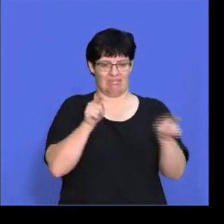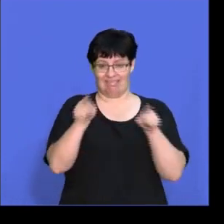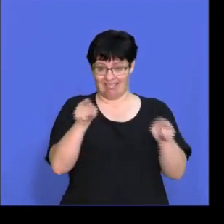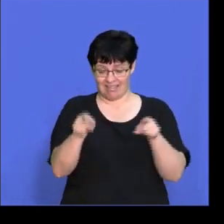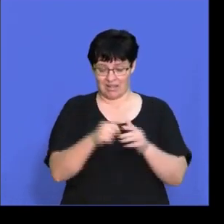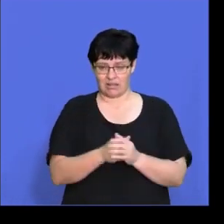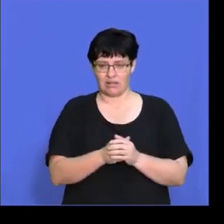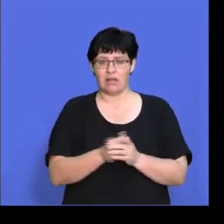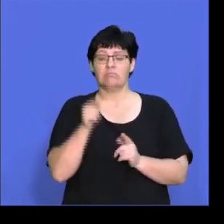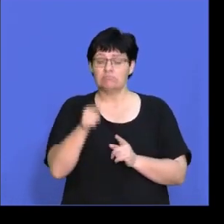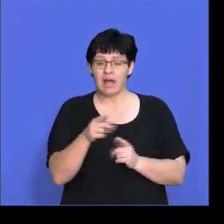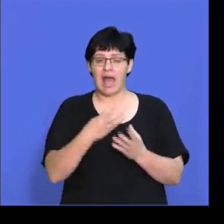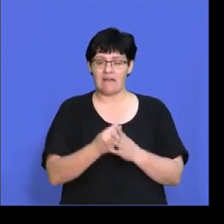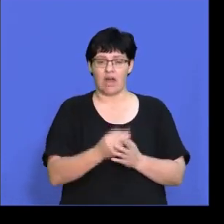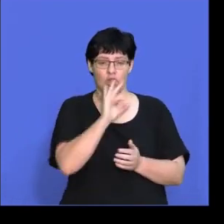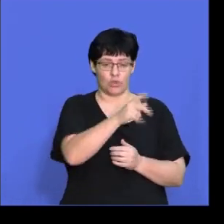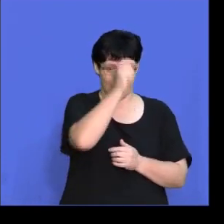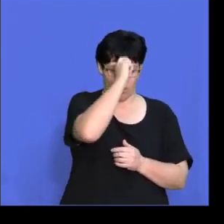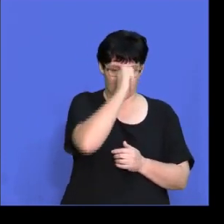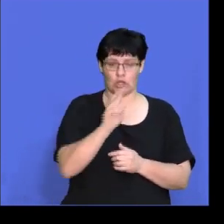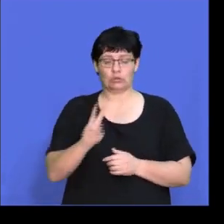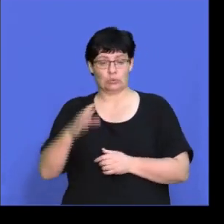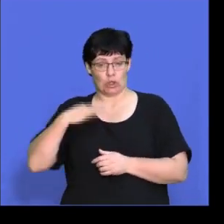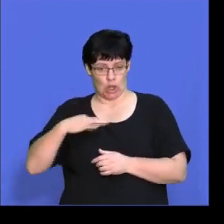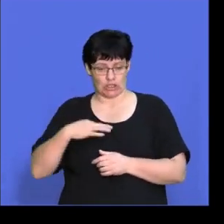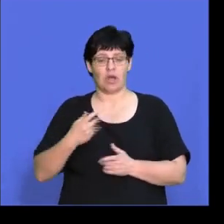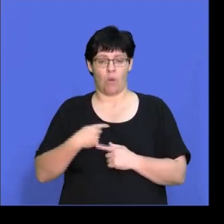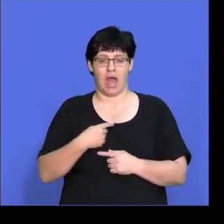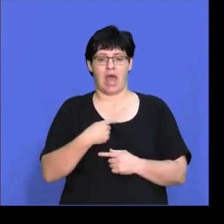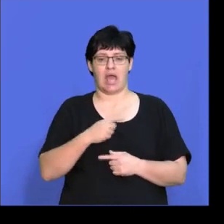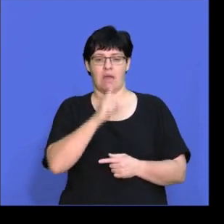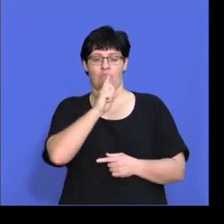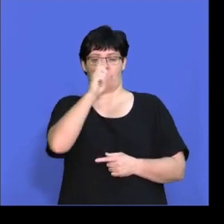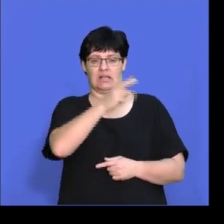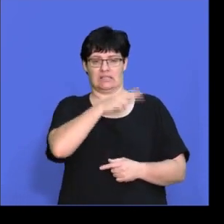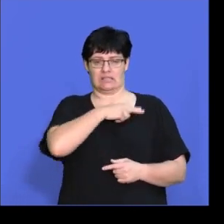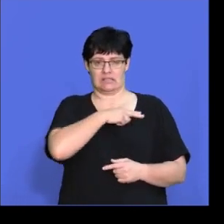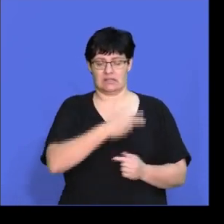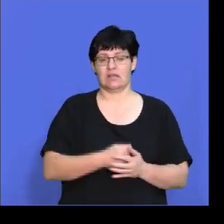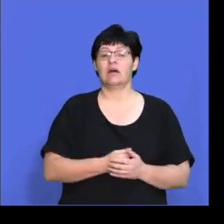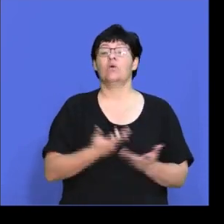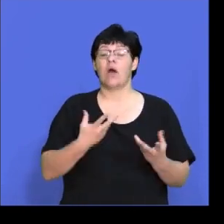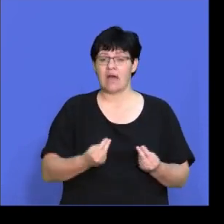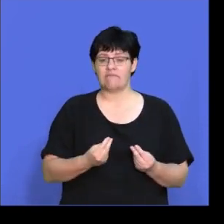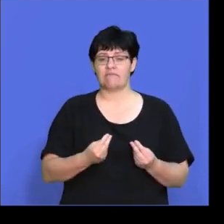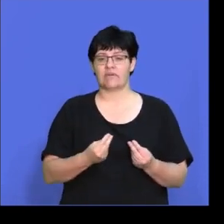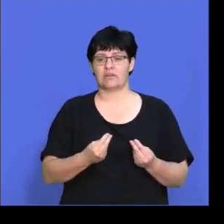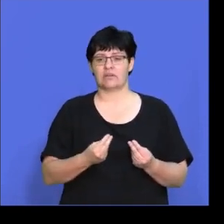their schools respectively. In addition, there are 3 boys and 2 girls who are prefects. They're